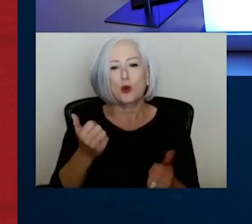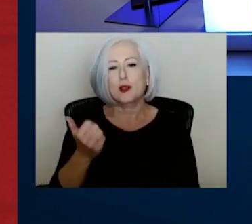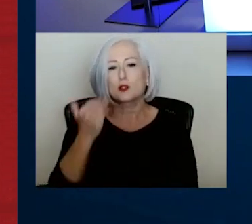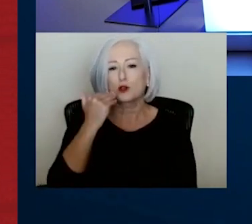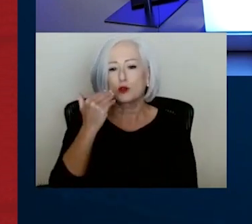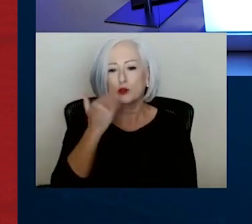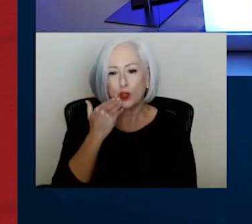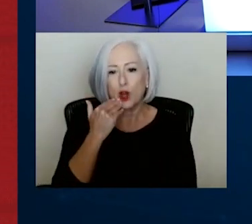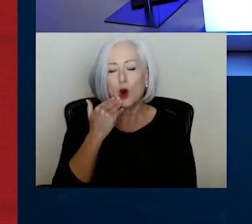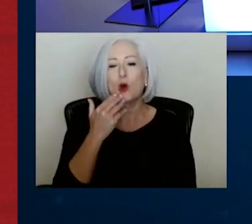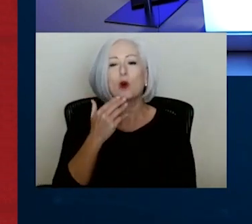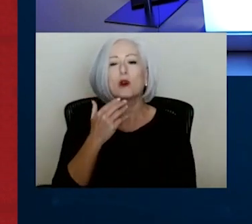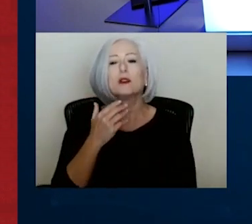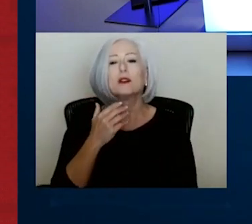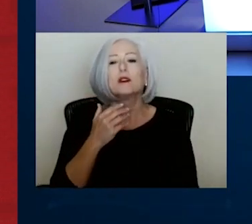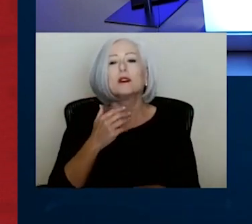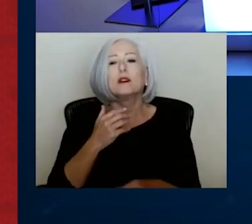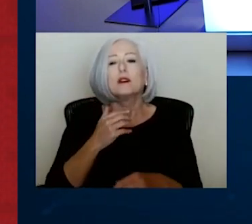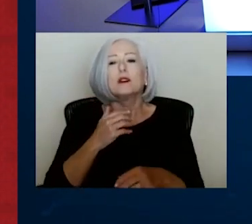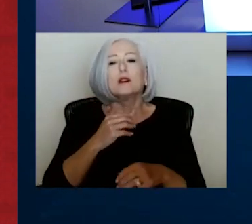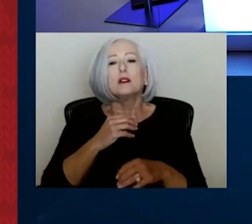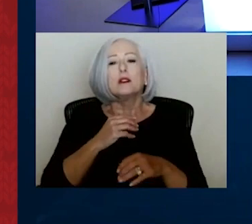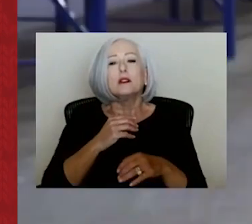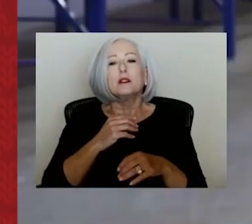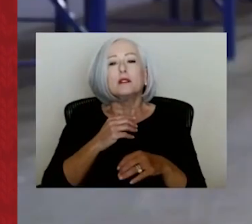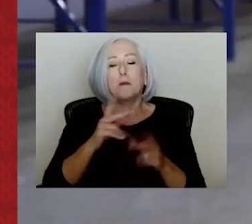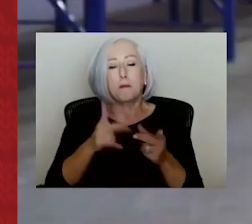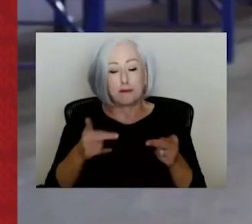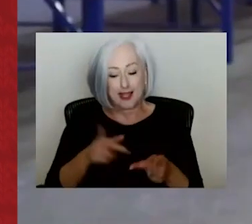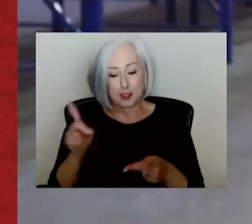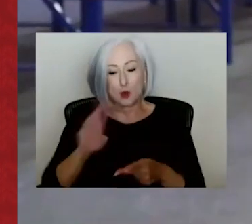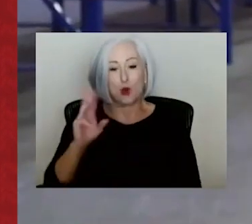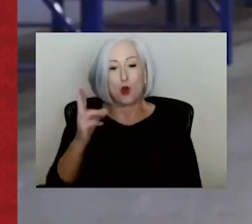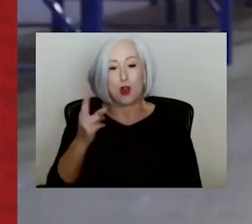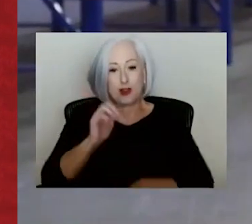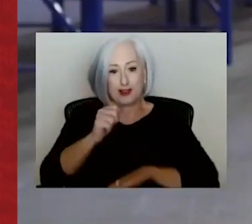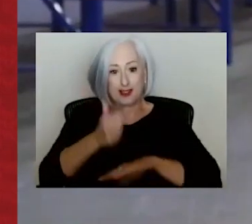for the medical warehouse? I sure hope it is, she says.